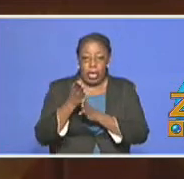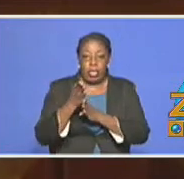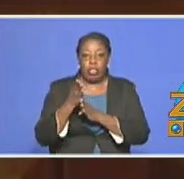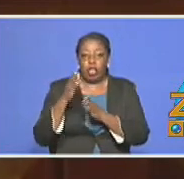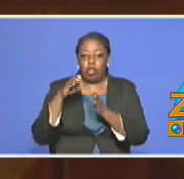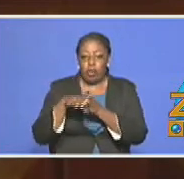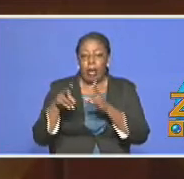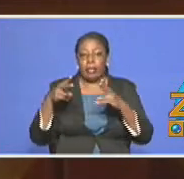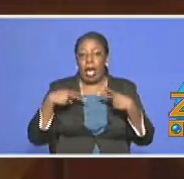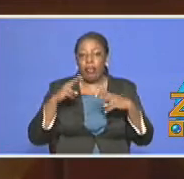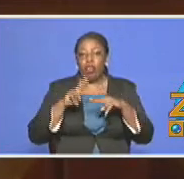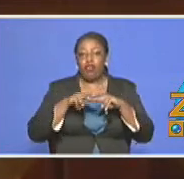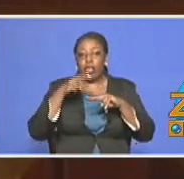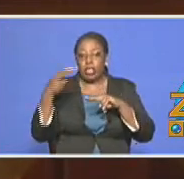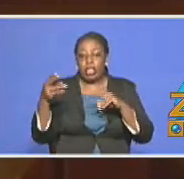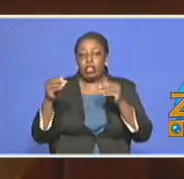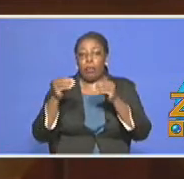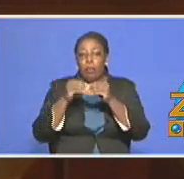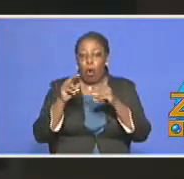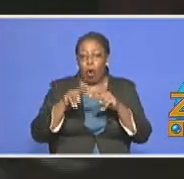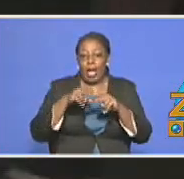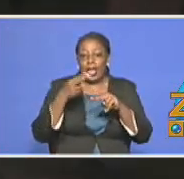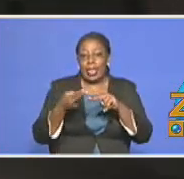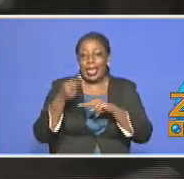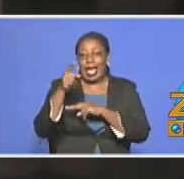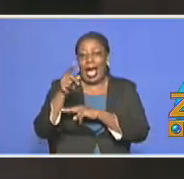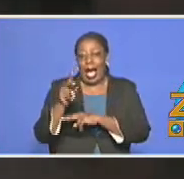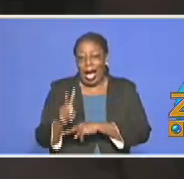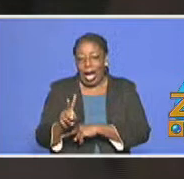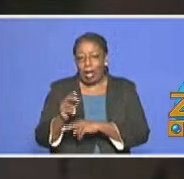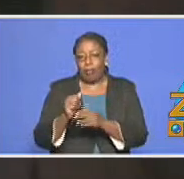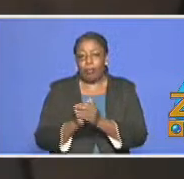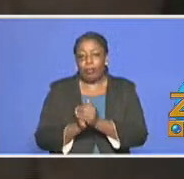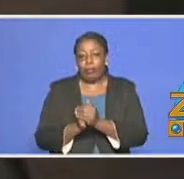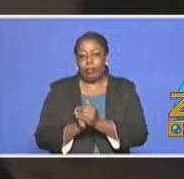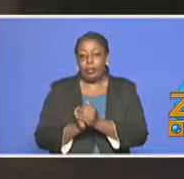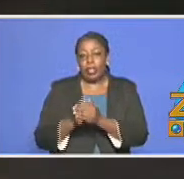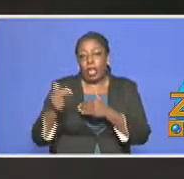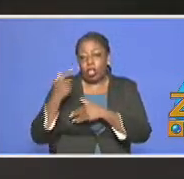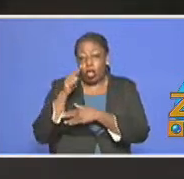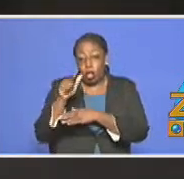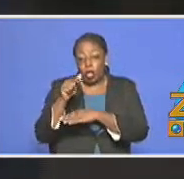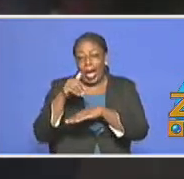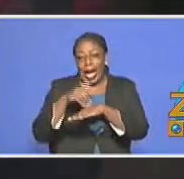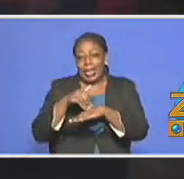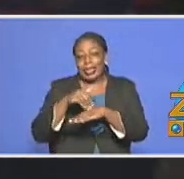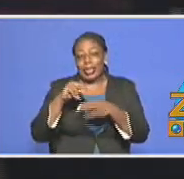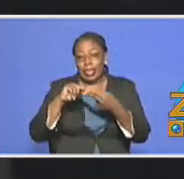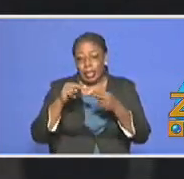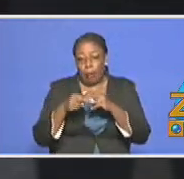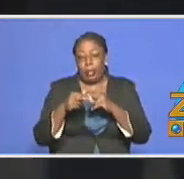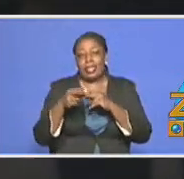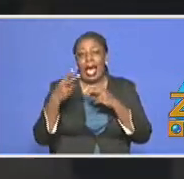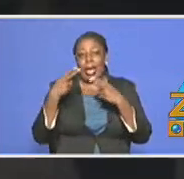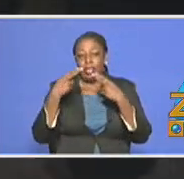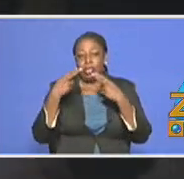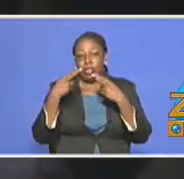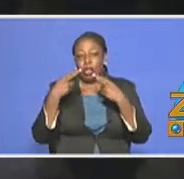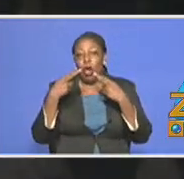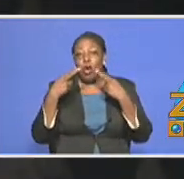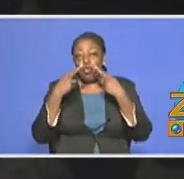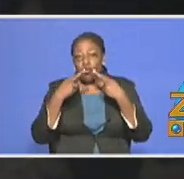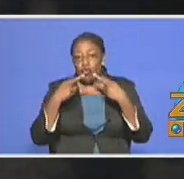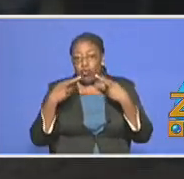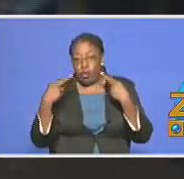were reduced more than half. A closer look at the figures show that both murders and armed robberies have taken